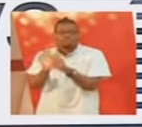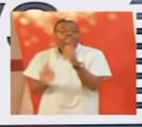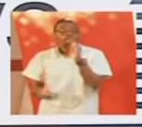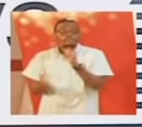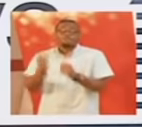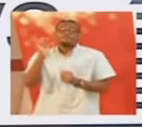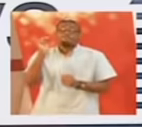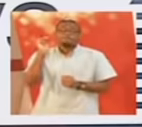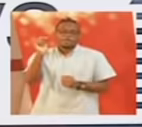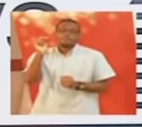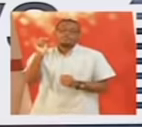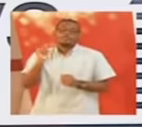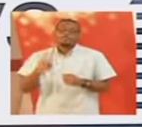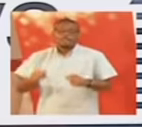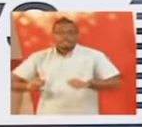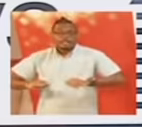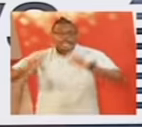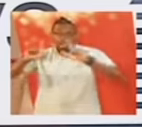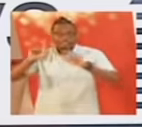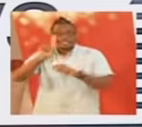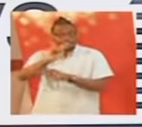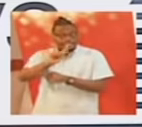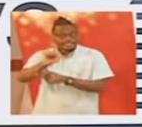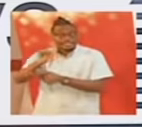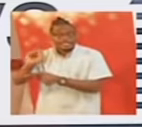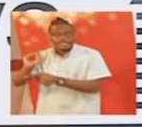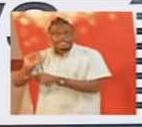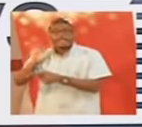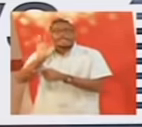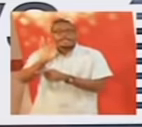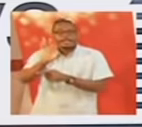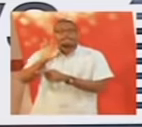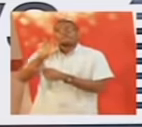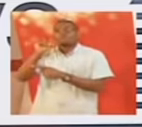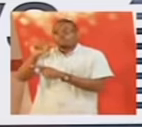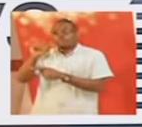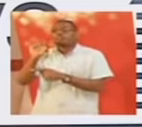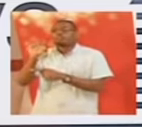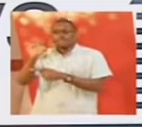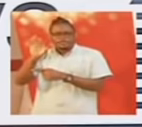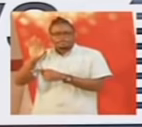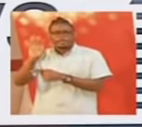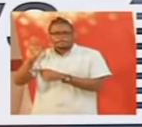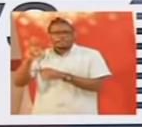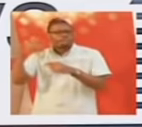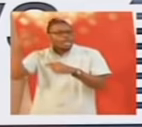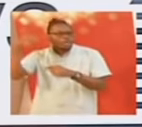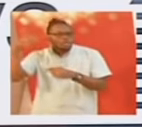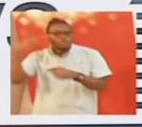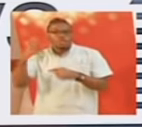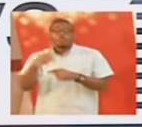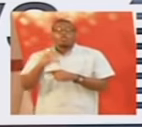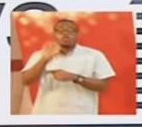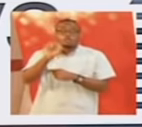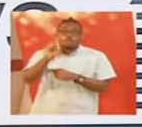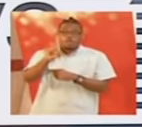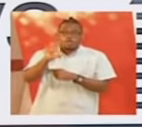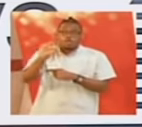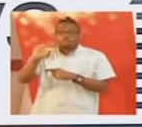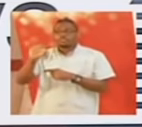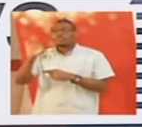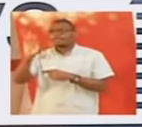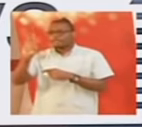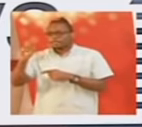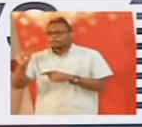bringing you live coverage on TTT, Talk City 91.1 FM, Sweet 100.1 FM, Next 99.1 FM, and on